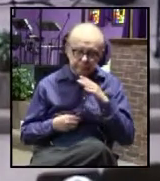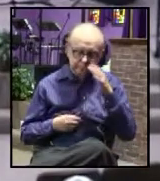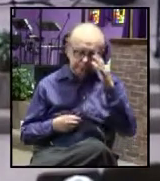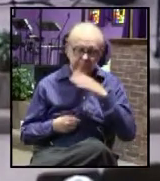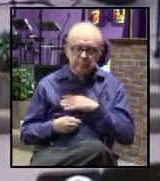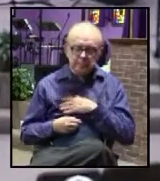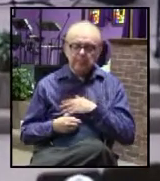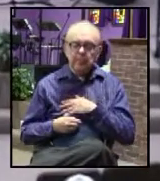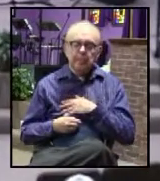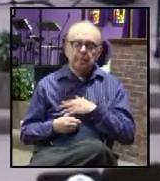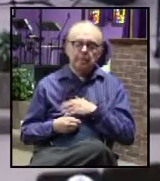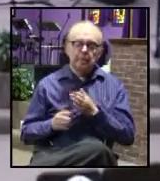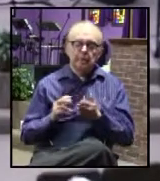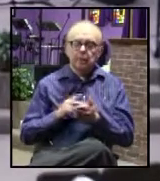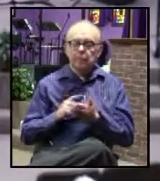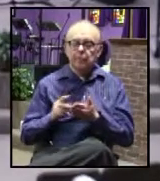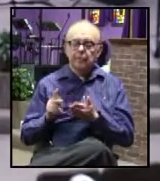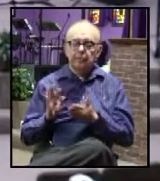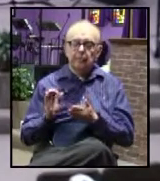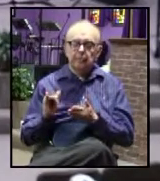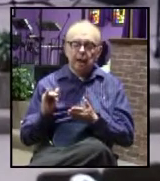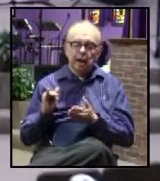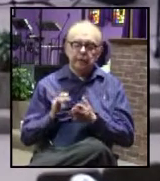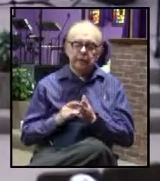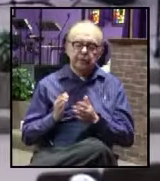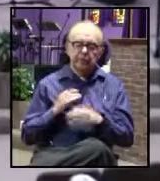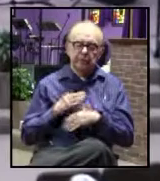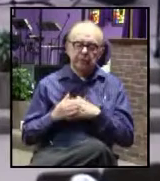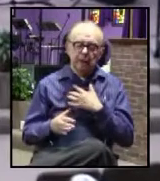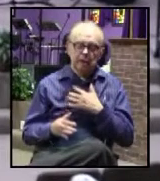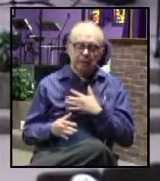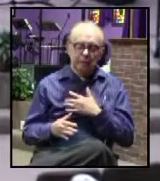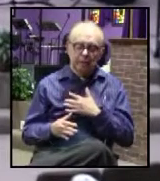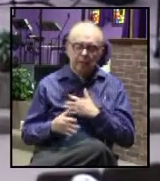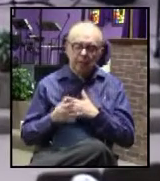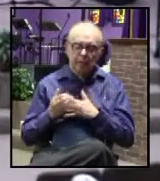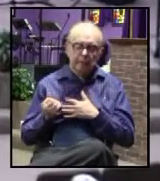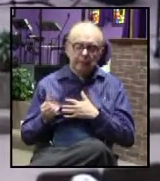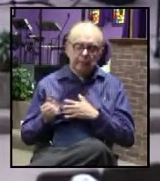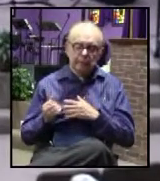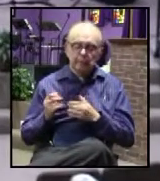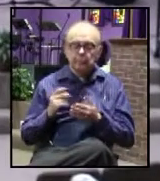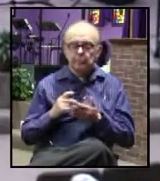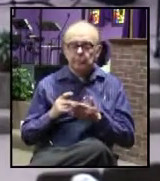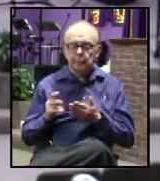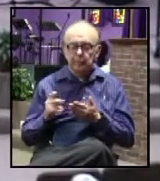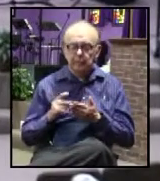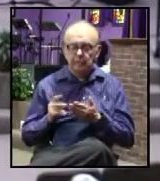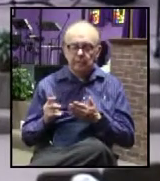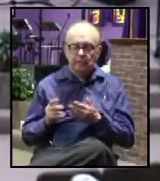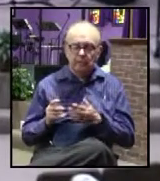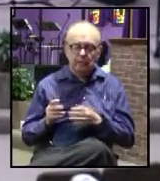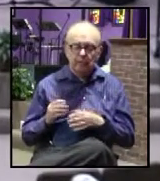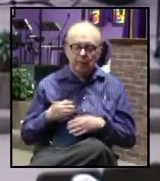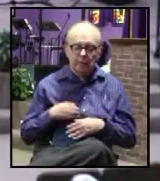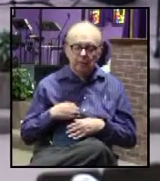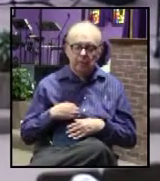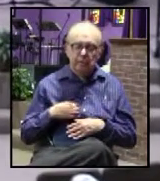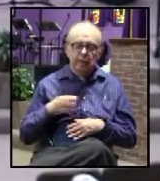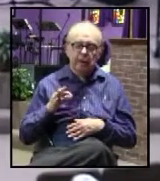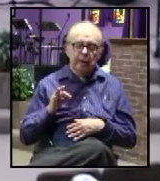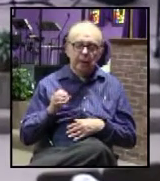been purified by his blood. Amen. The best purification that could ever happen. It doesn't have